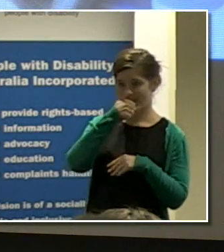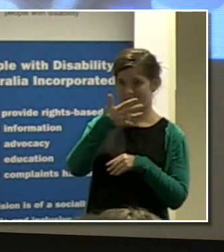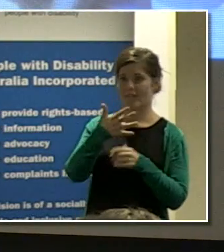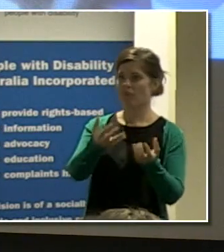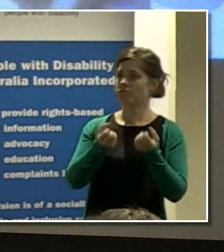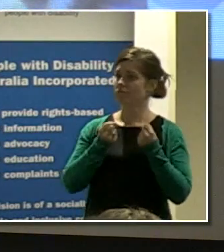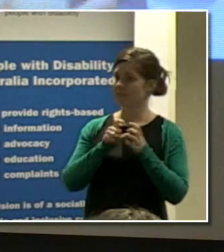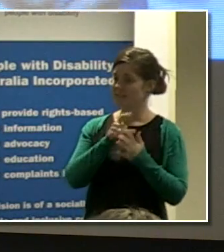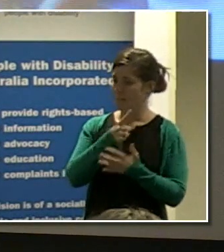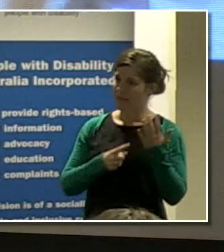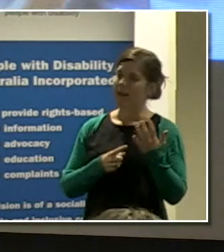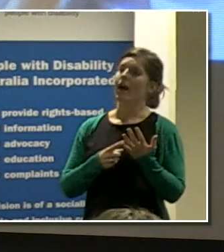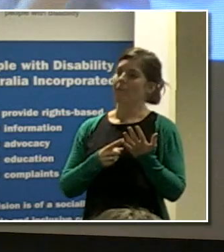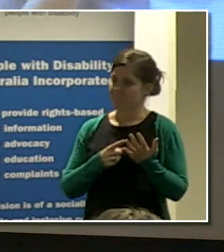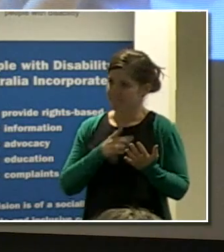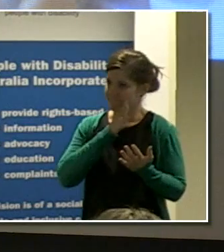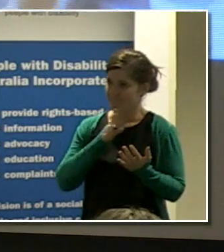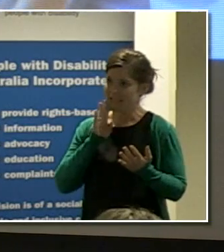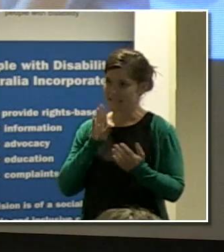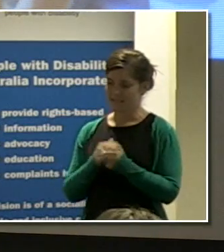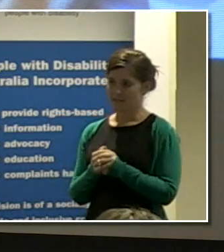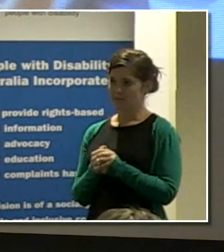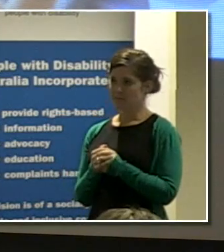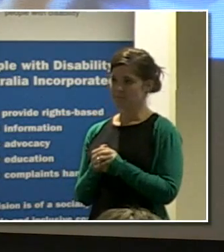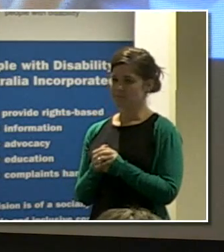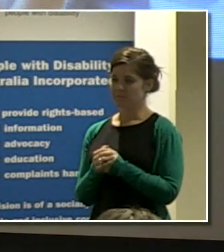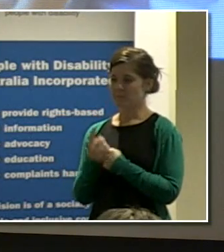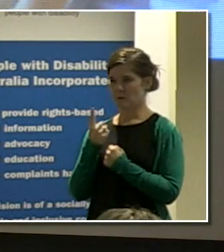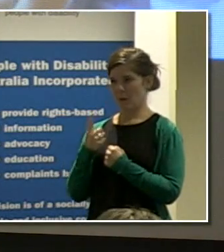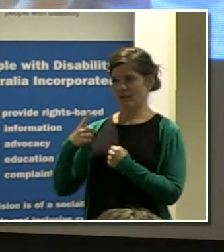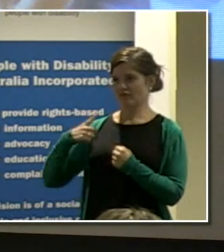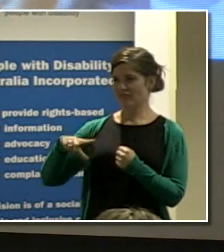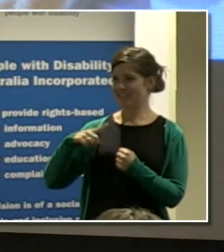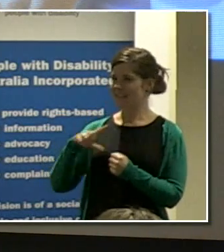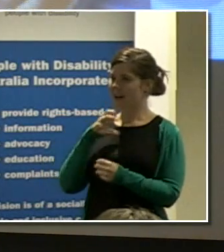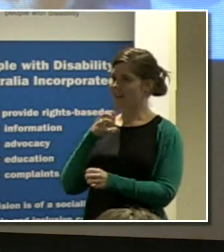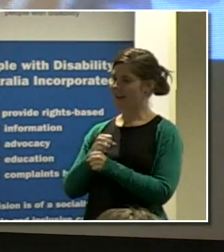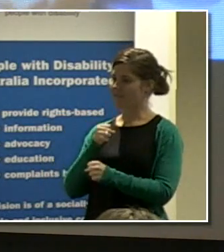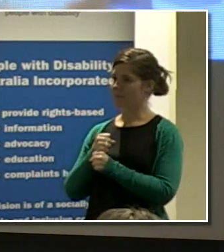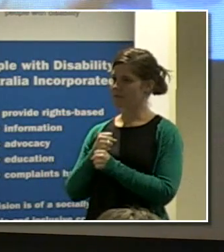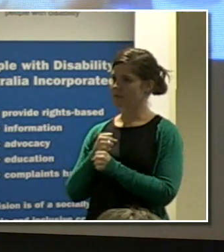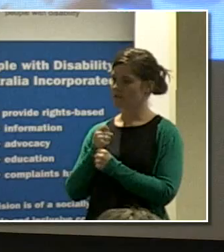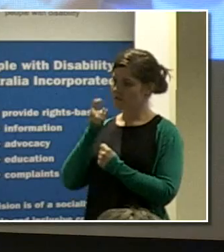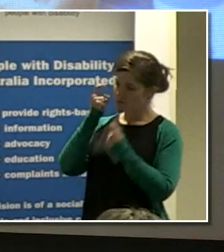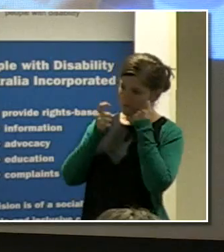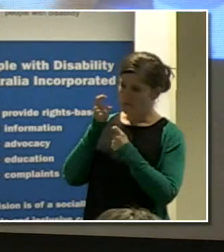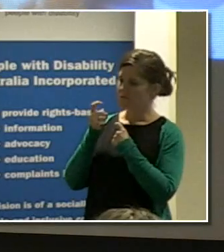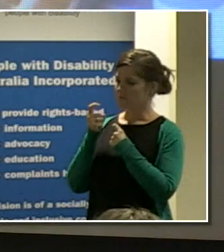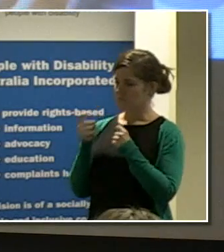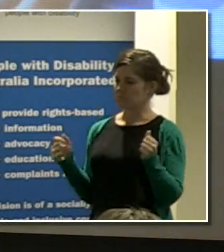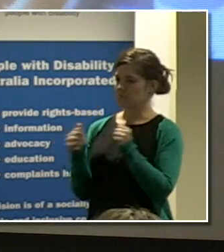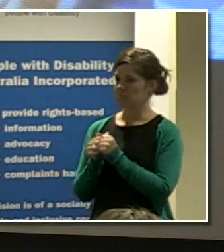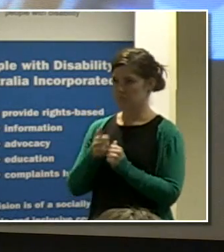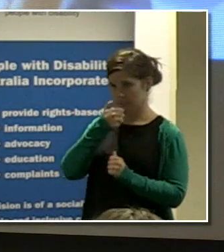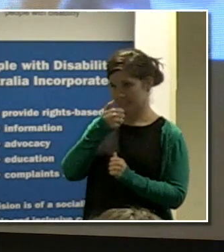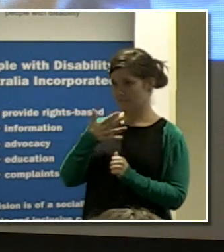65. And one of the reasons that governments looked at and agreed to that 65 limit is